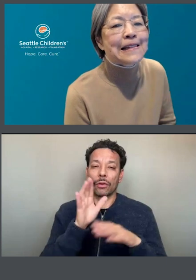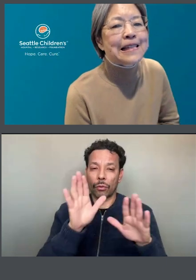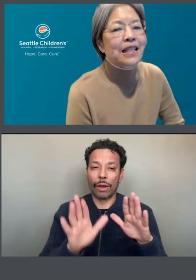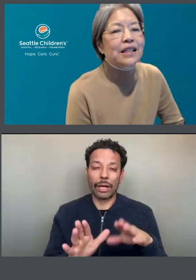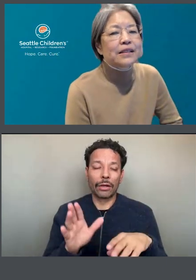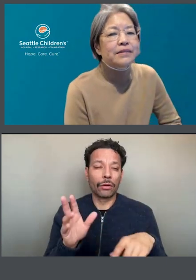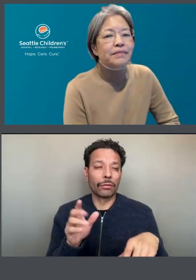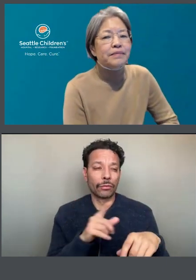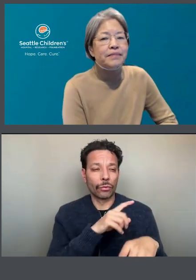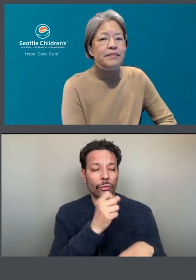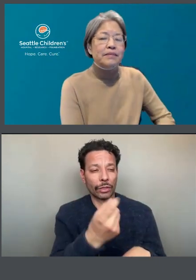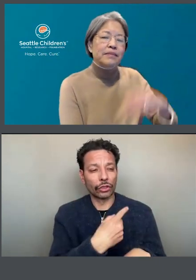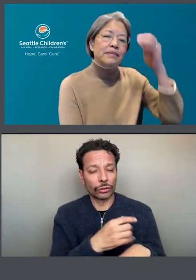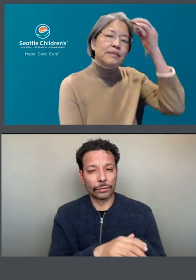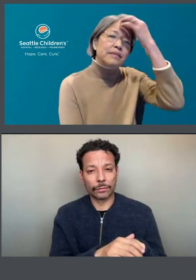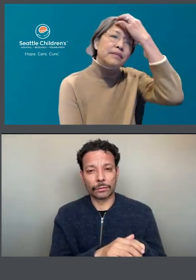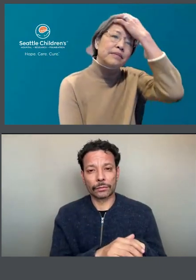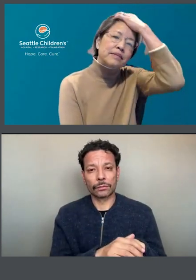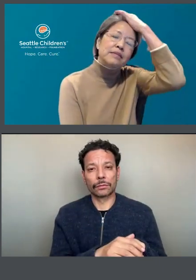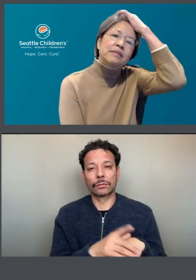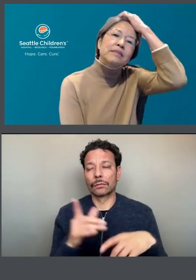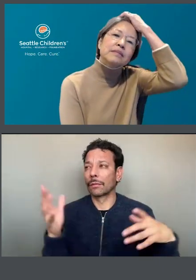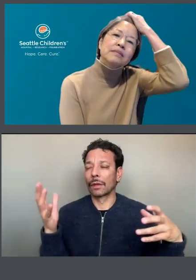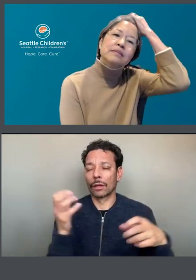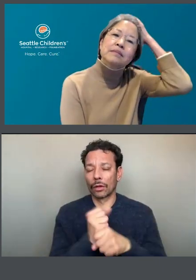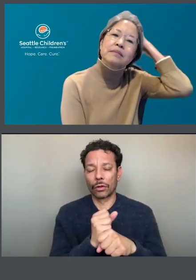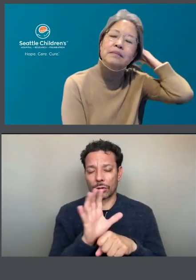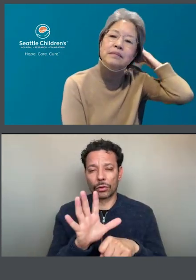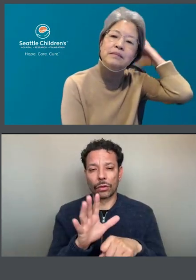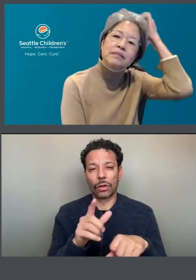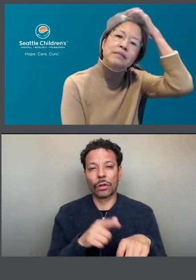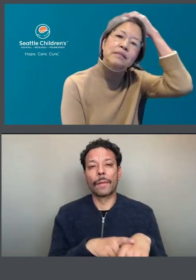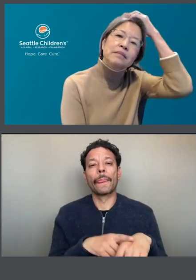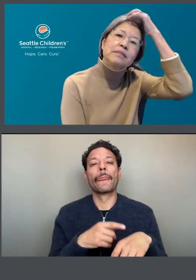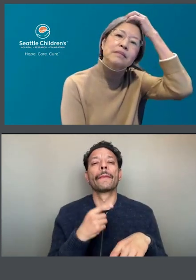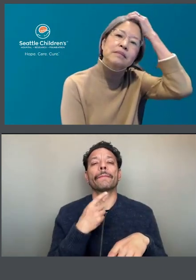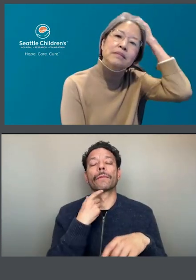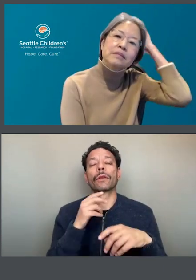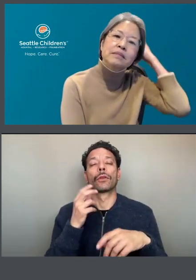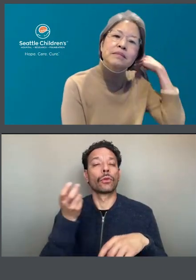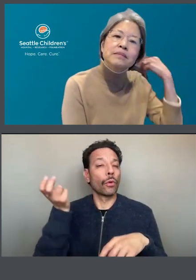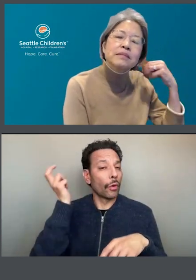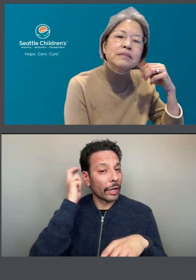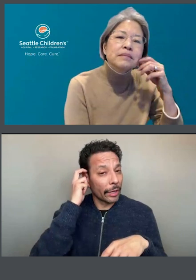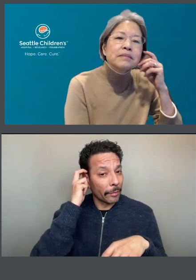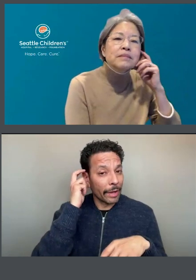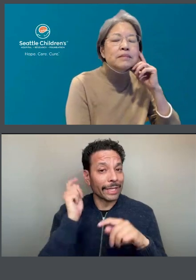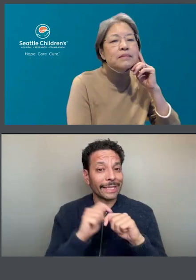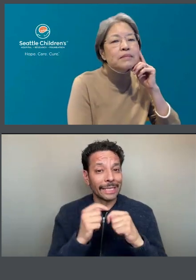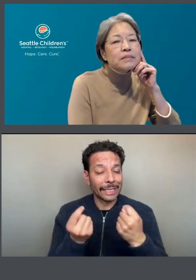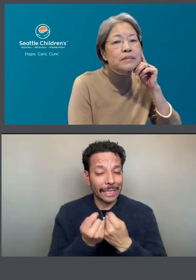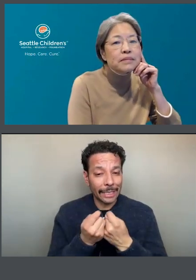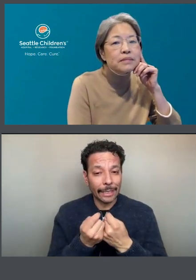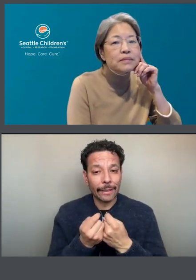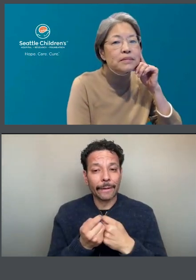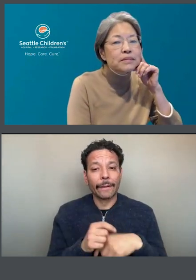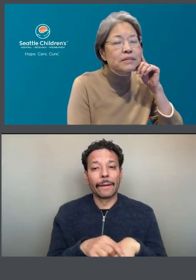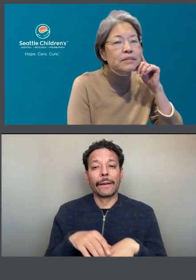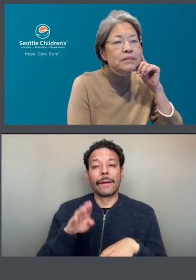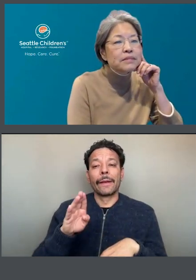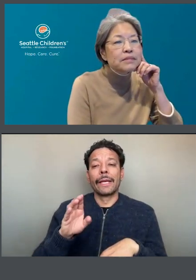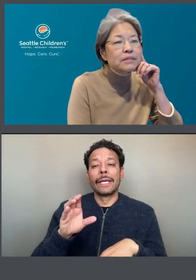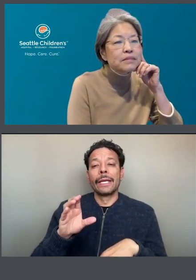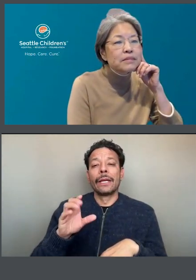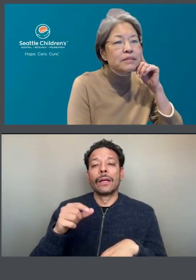So the long story short is our cochlear implant team and our OIB-CSP team,